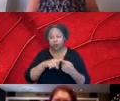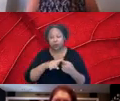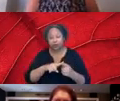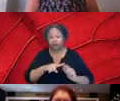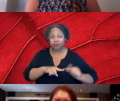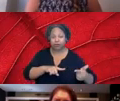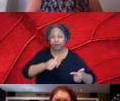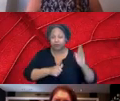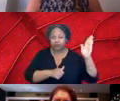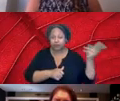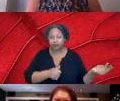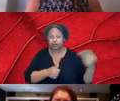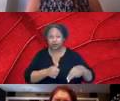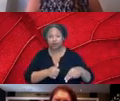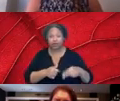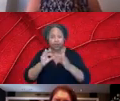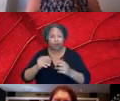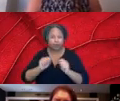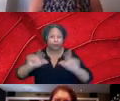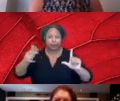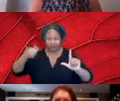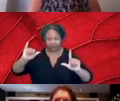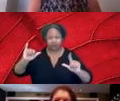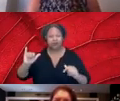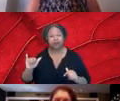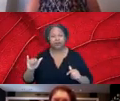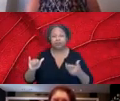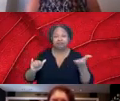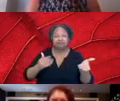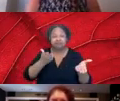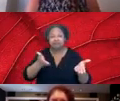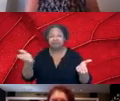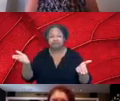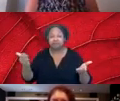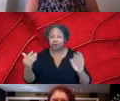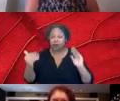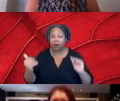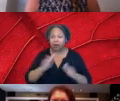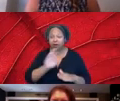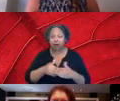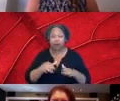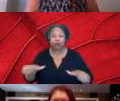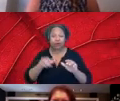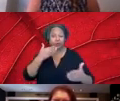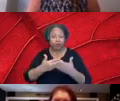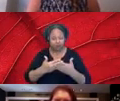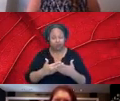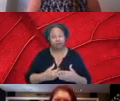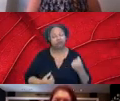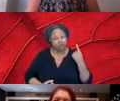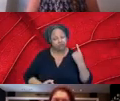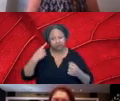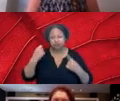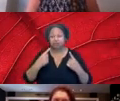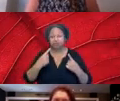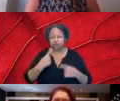off. Now, wherever you are, I hope that everyone is doing well. It's been a really challenging year